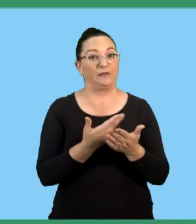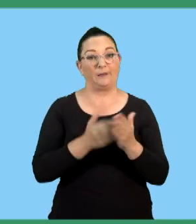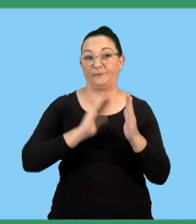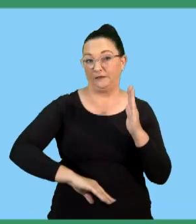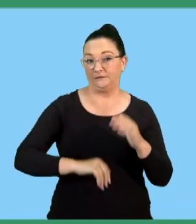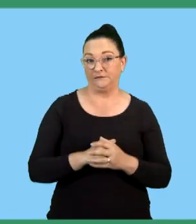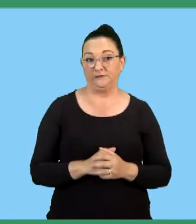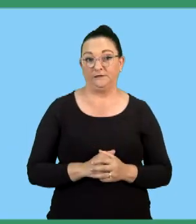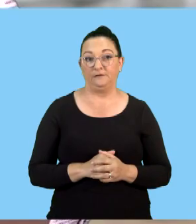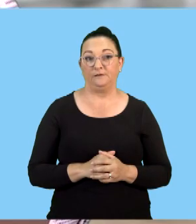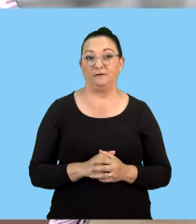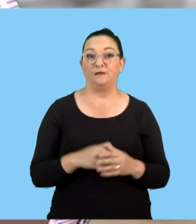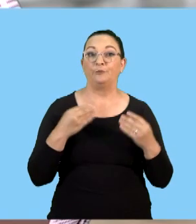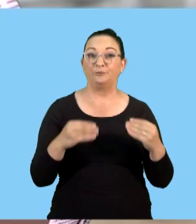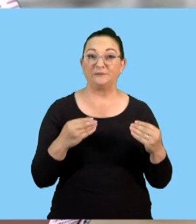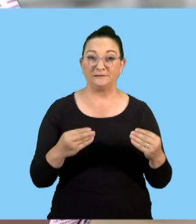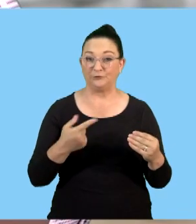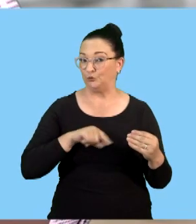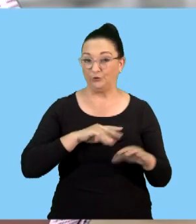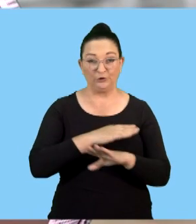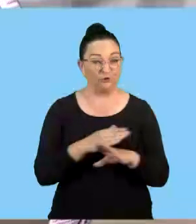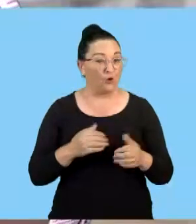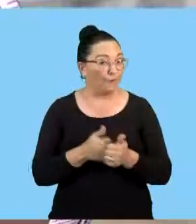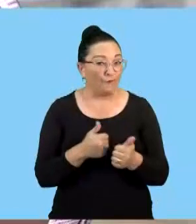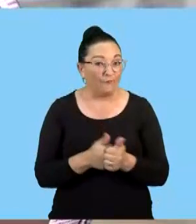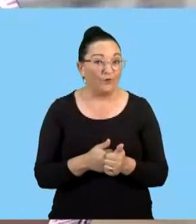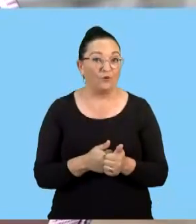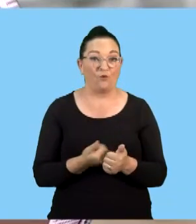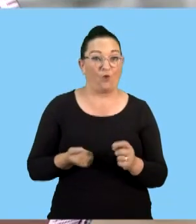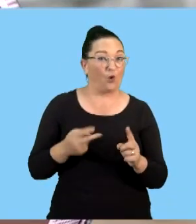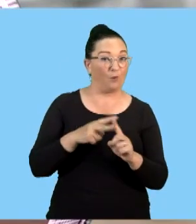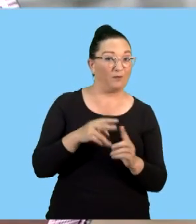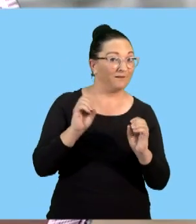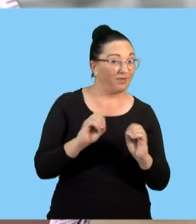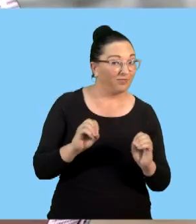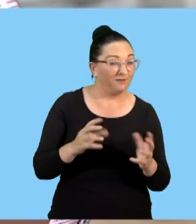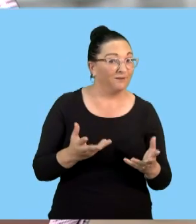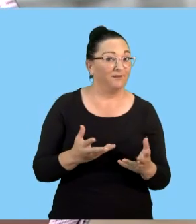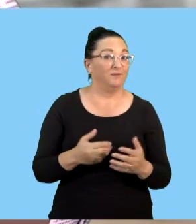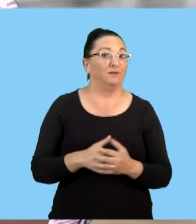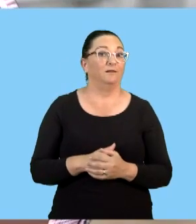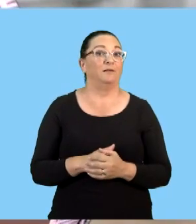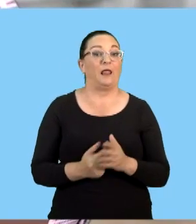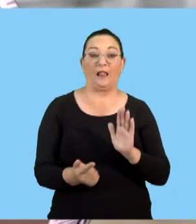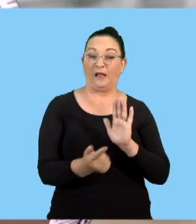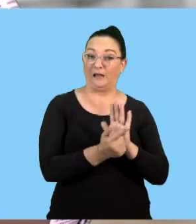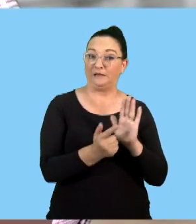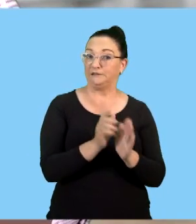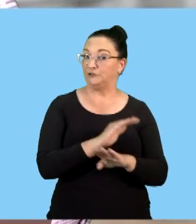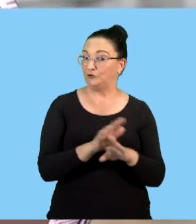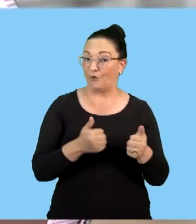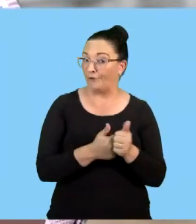with penalties, it means what? It means as a business, if we do not comply, if we do not follow the orders, if we're not compliant with